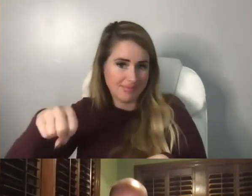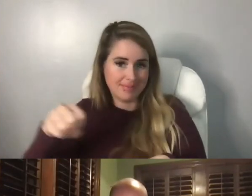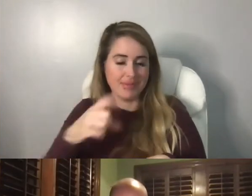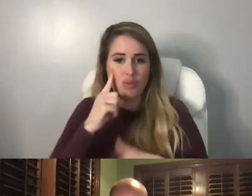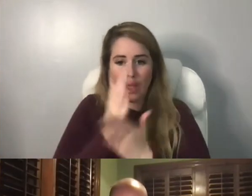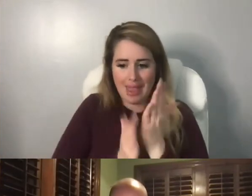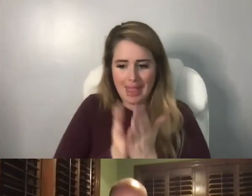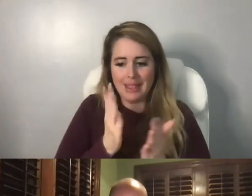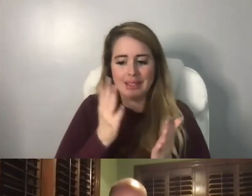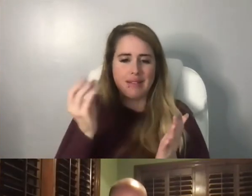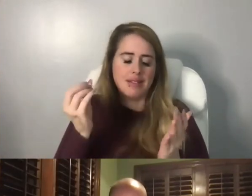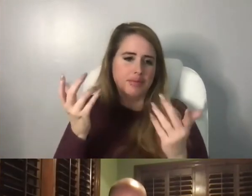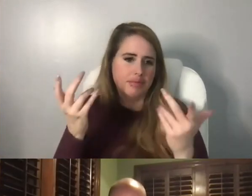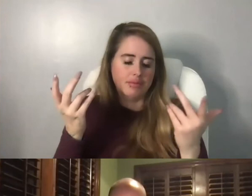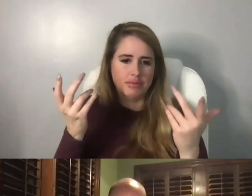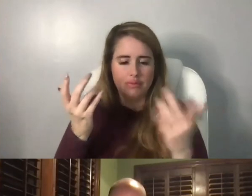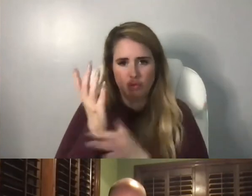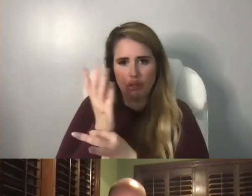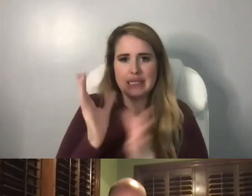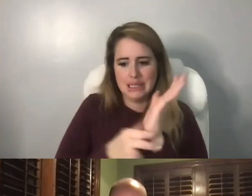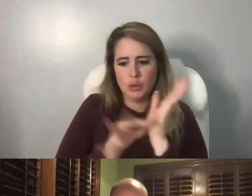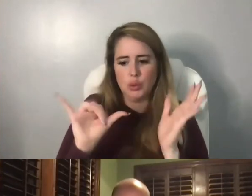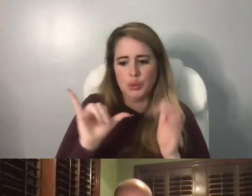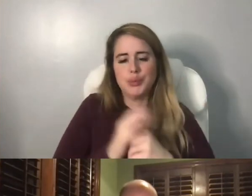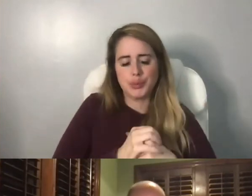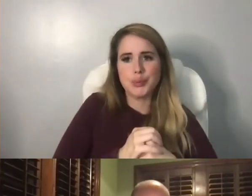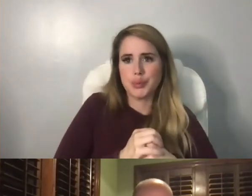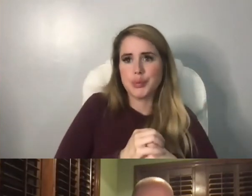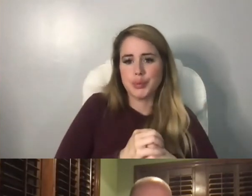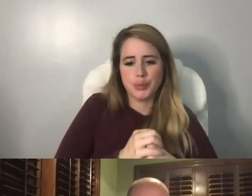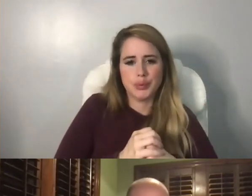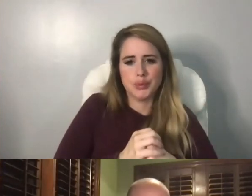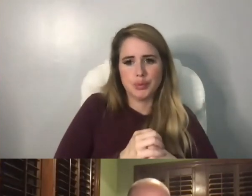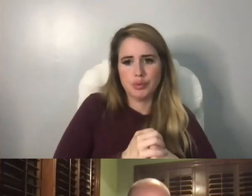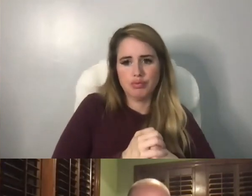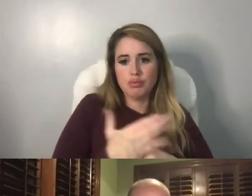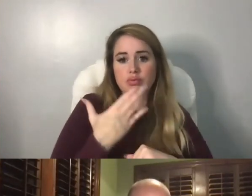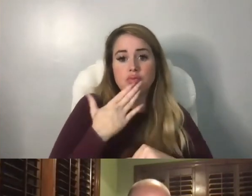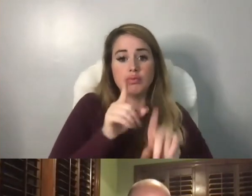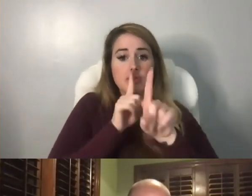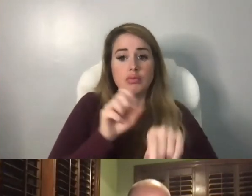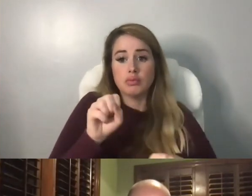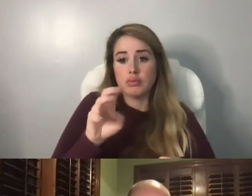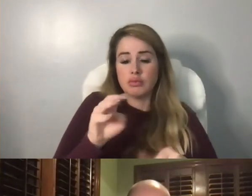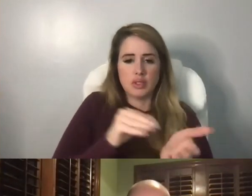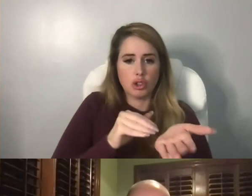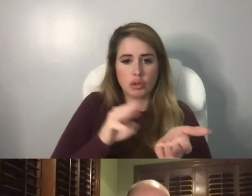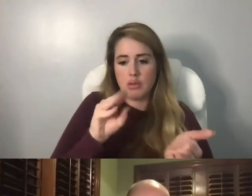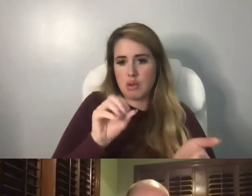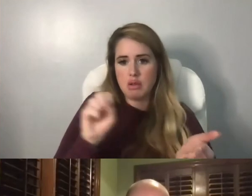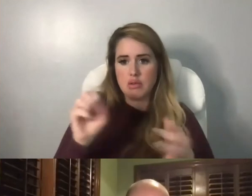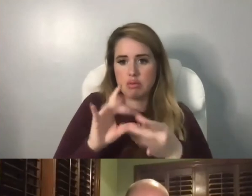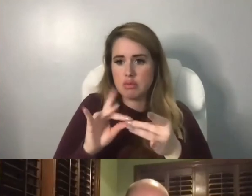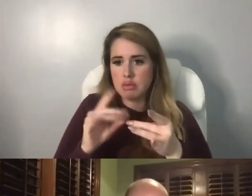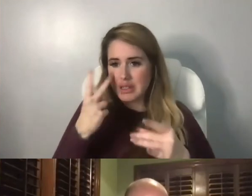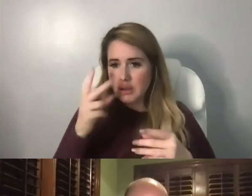hands and wrist. Okay, good answer. So let's see, question